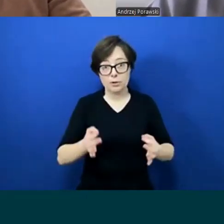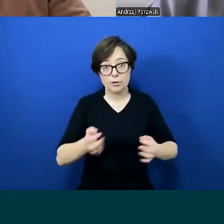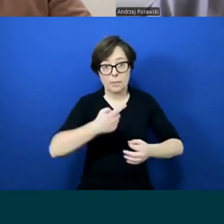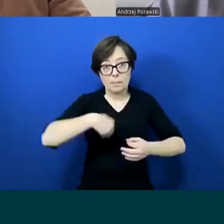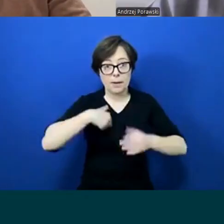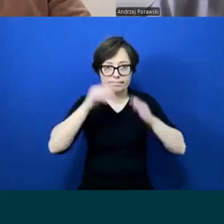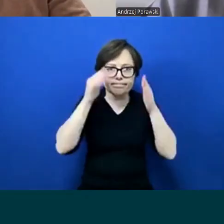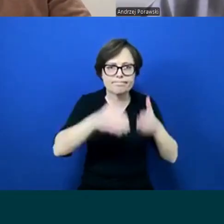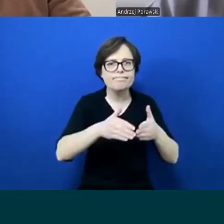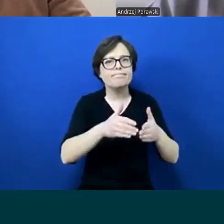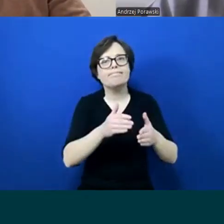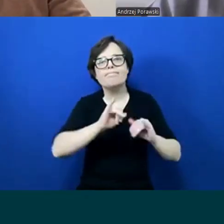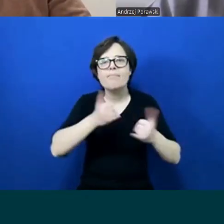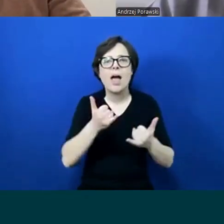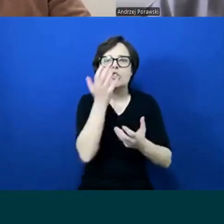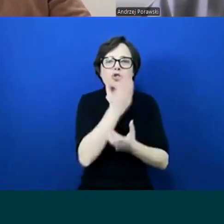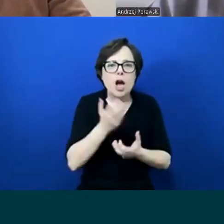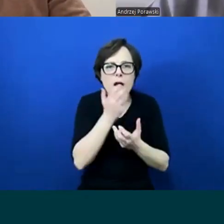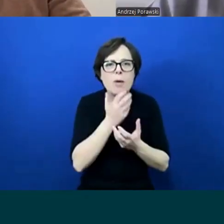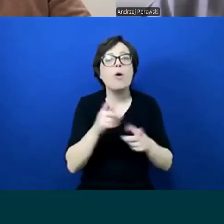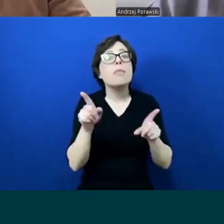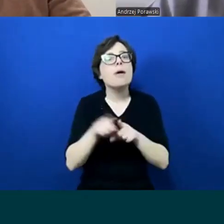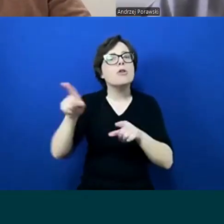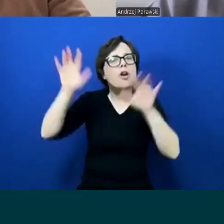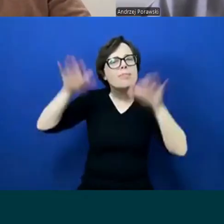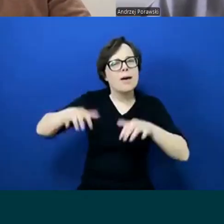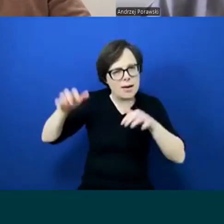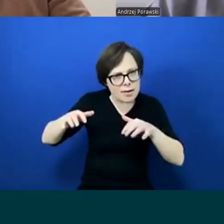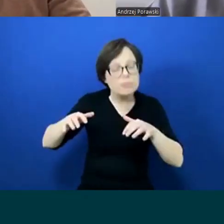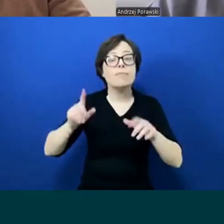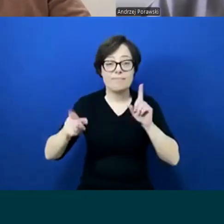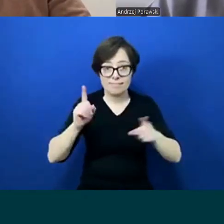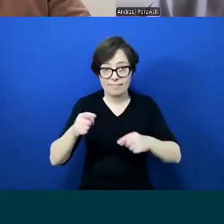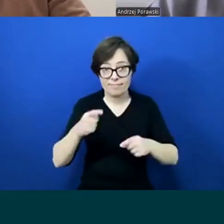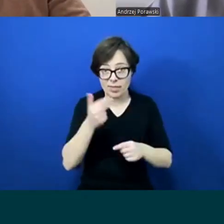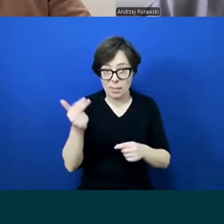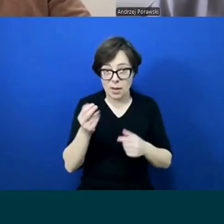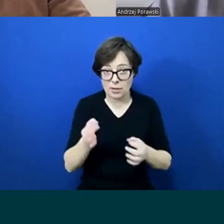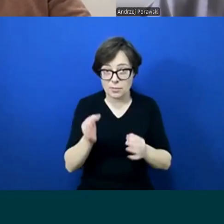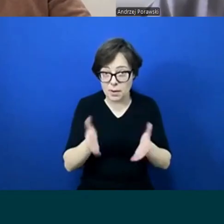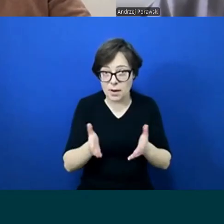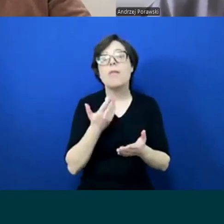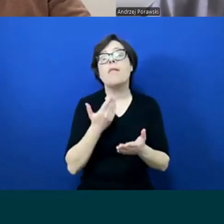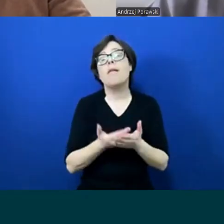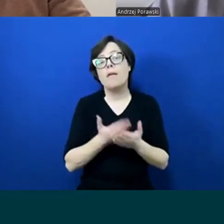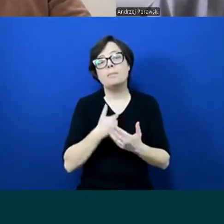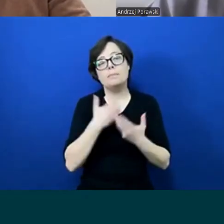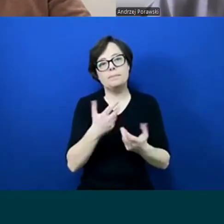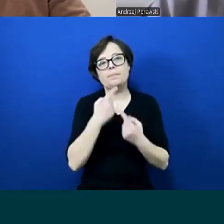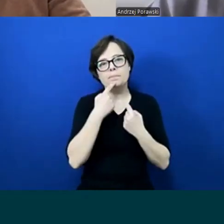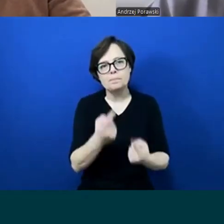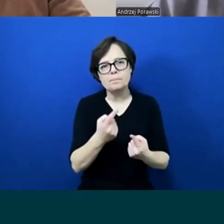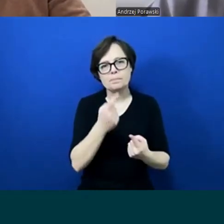water rainfalls, I'd also like to express that Switzerland is warming